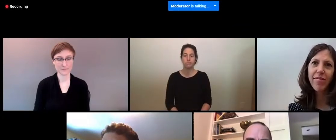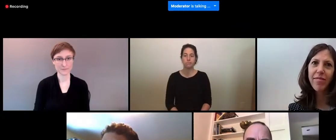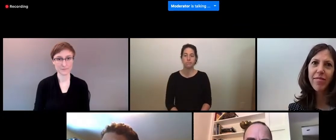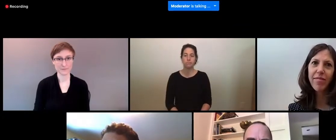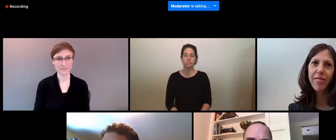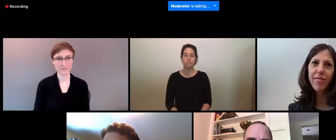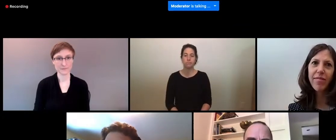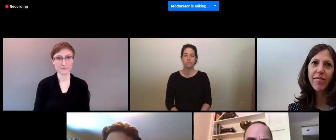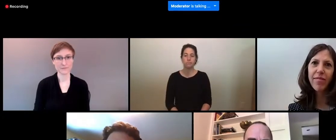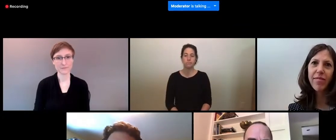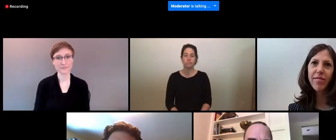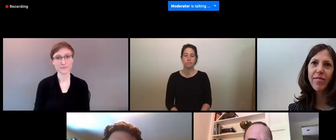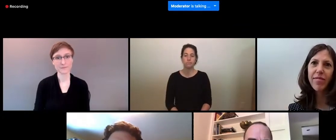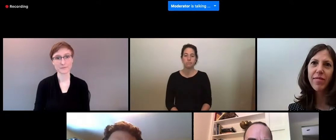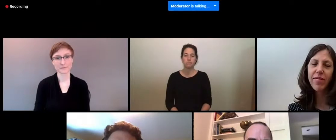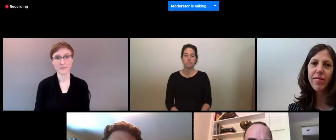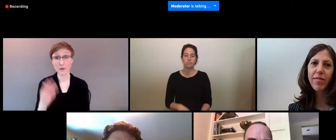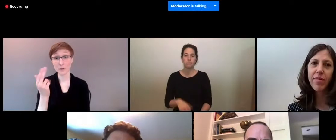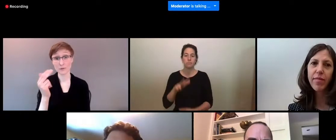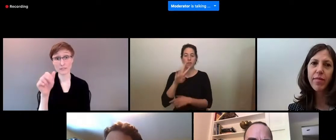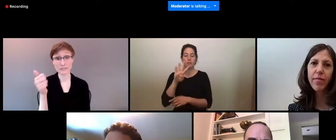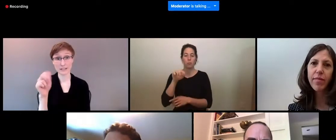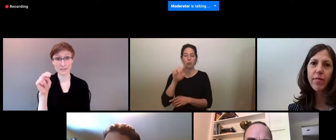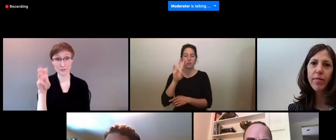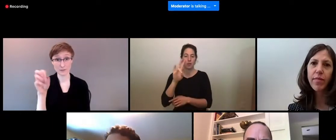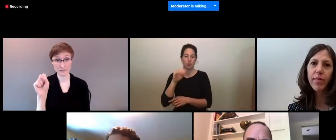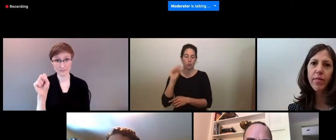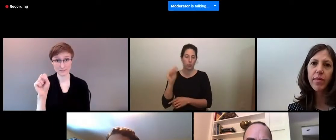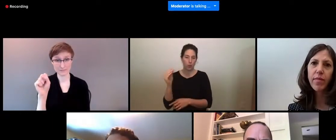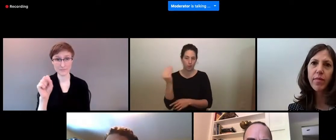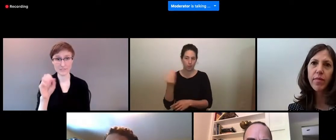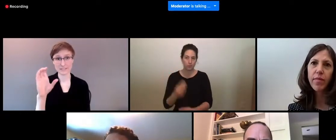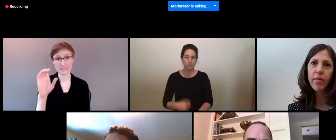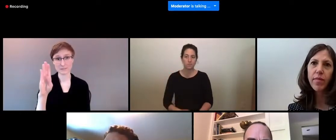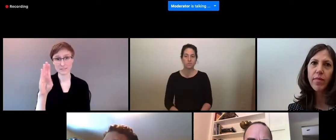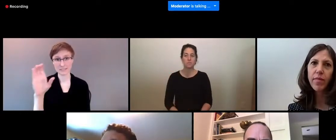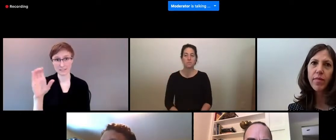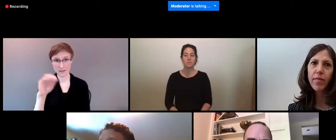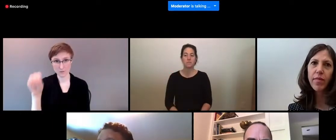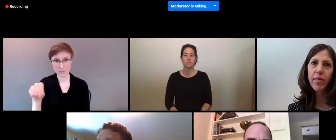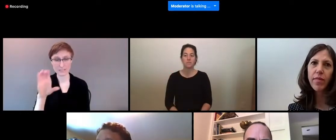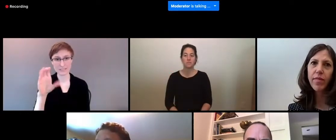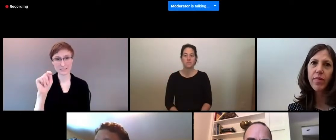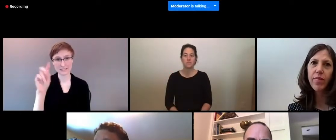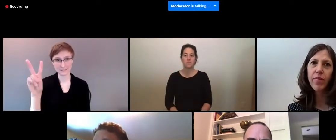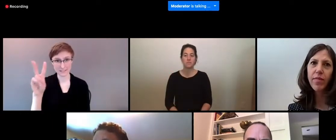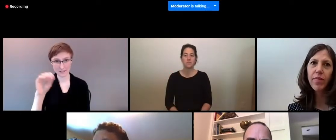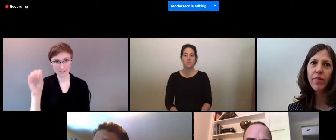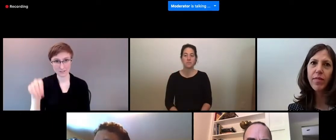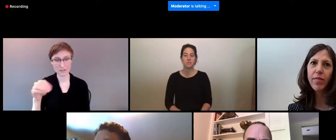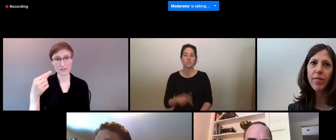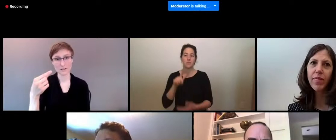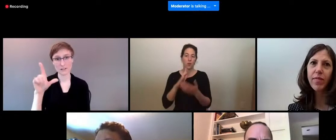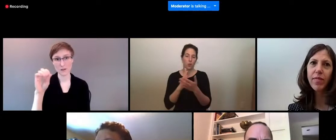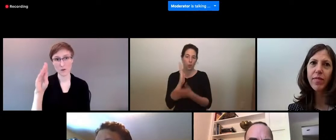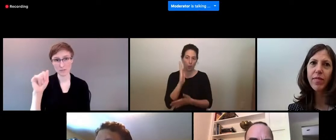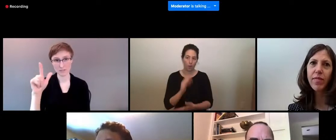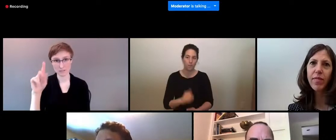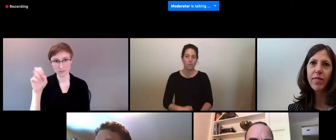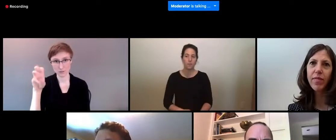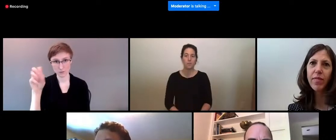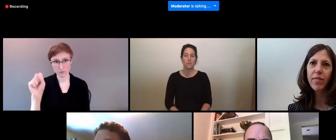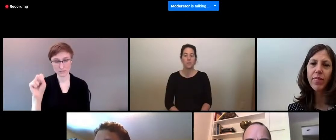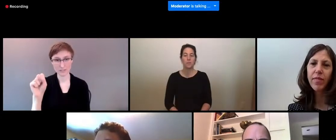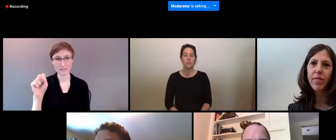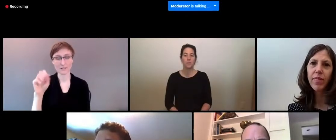Outaouais, 1310 News, CBC Ottawa, CTV News Ottawa, Global News, Le Droit, On the City from the